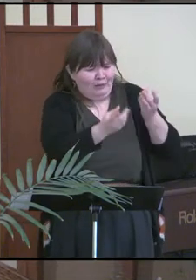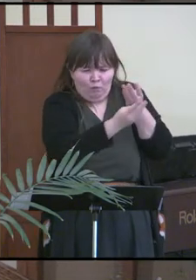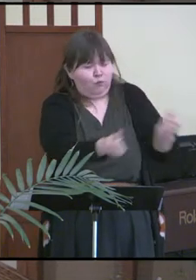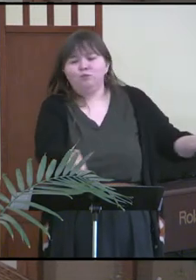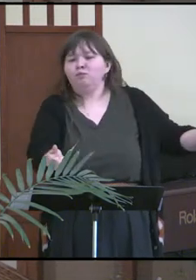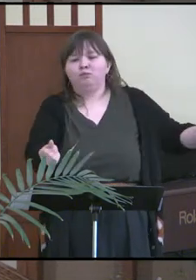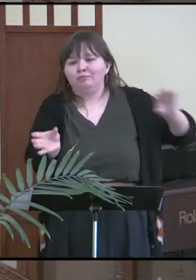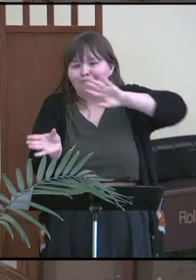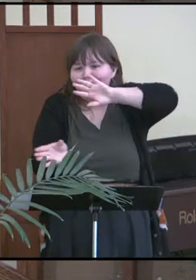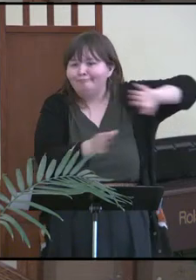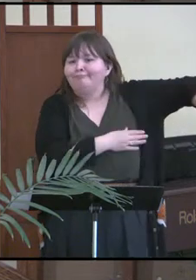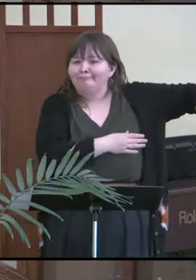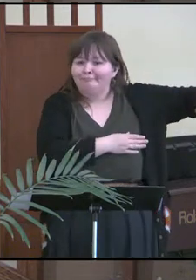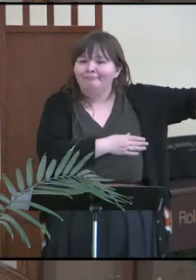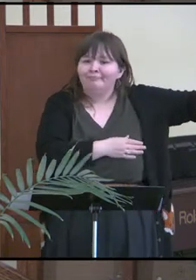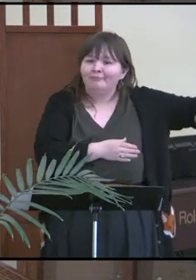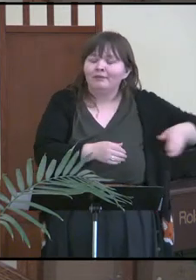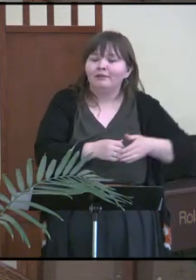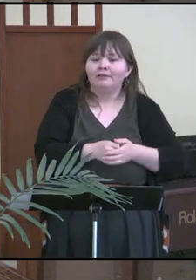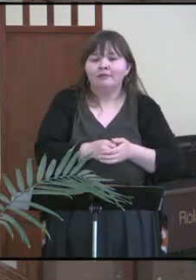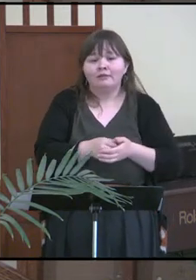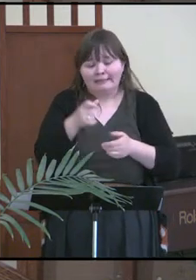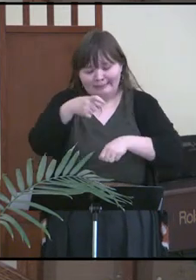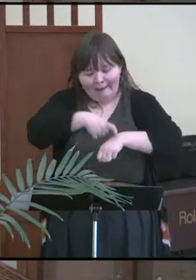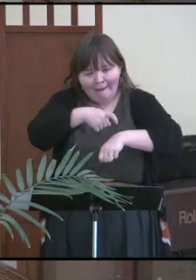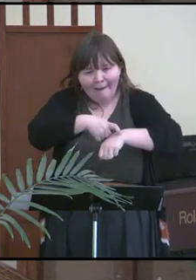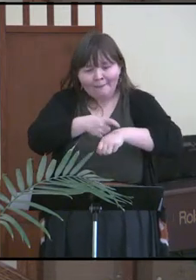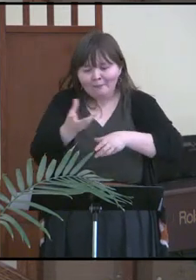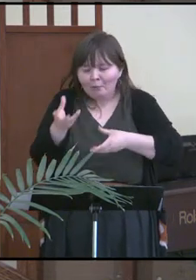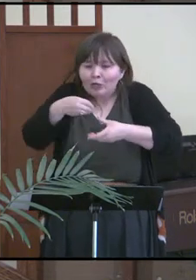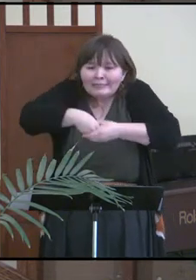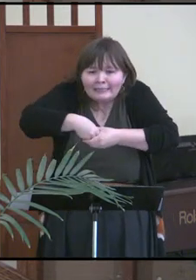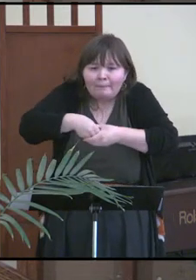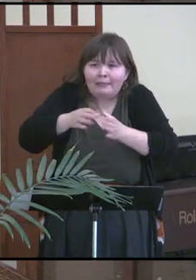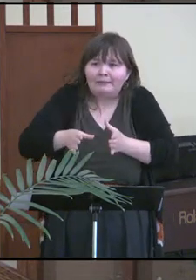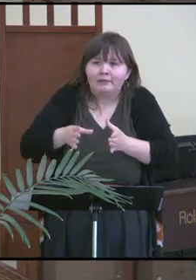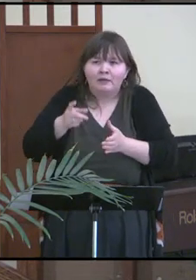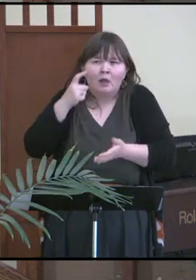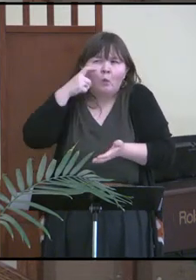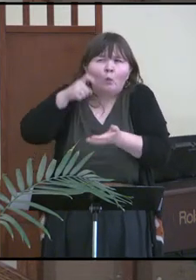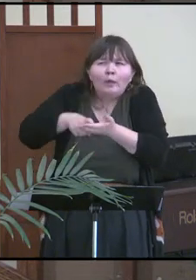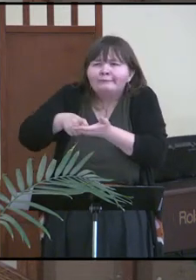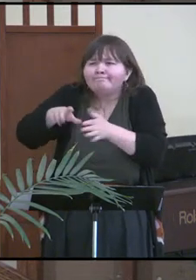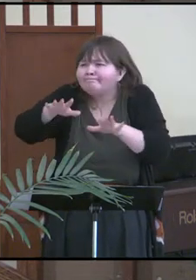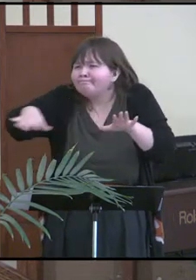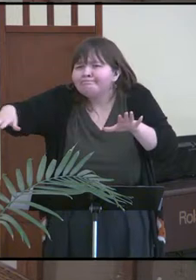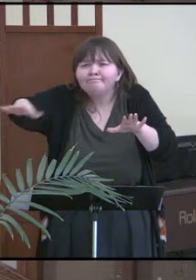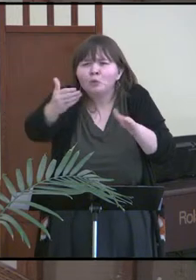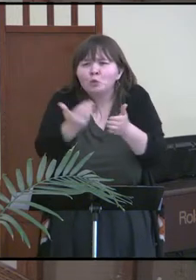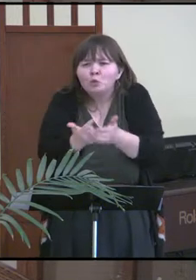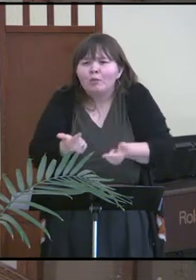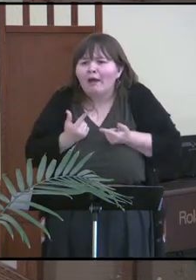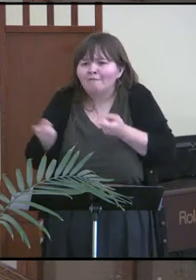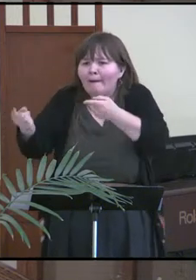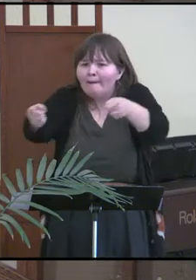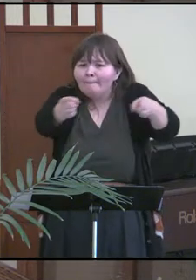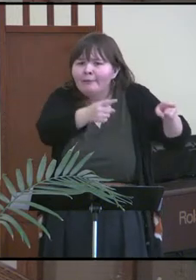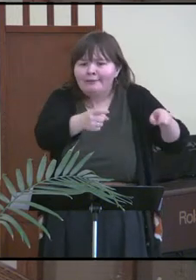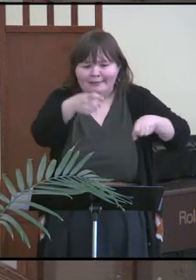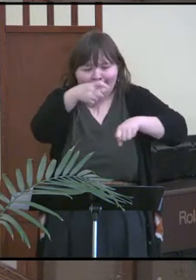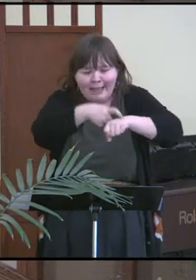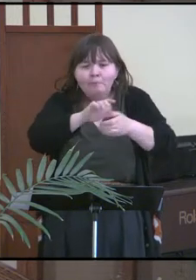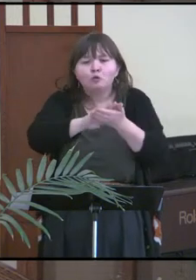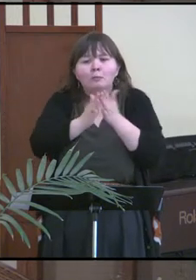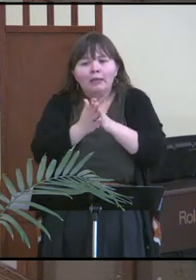us down. It's a time to be participants and witnesses to new life, a time to be